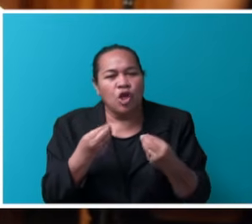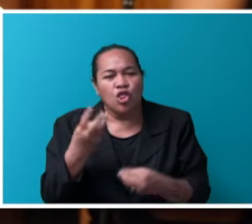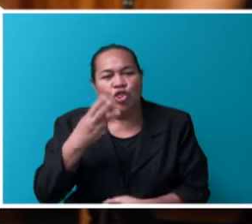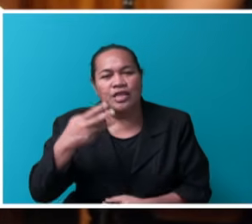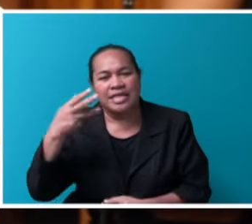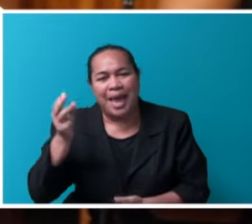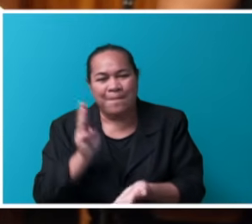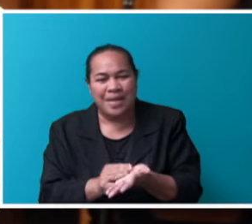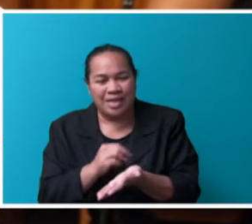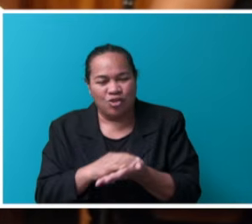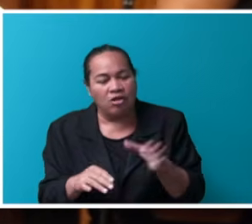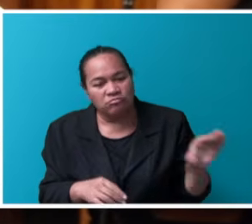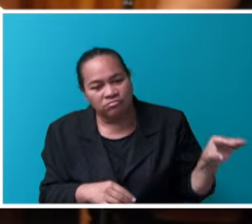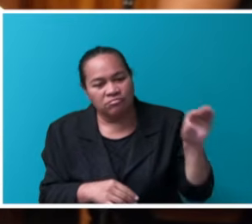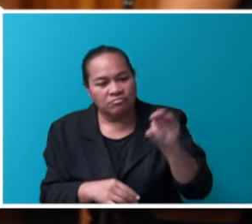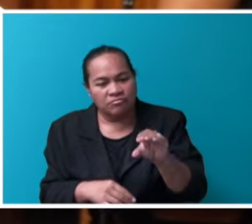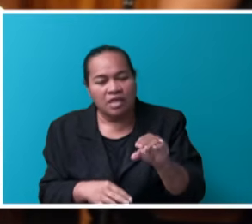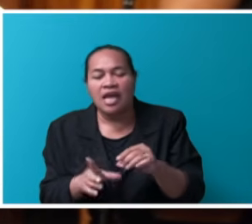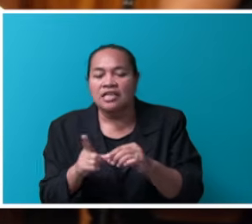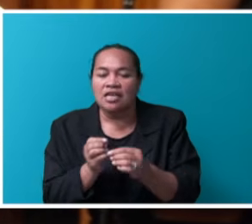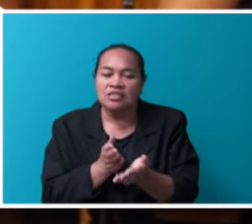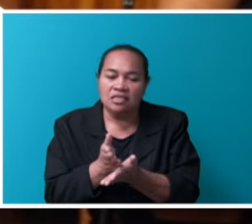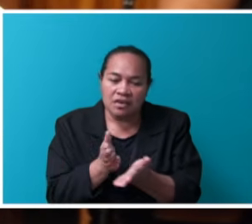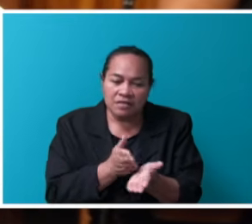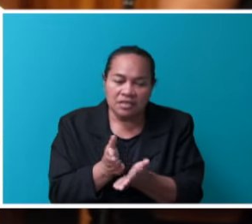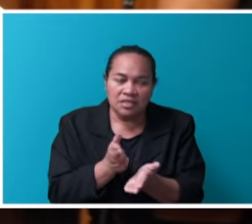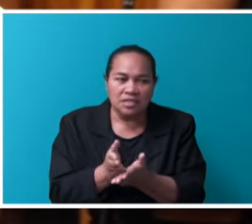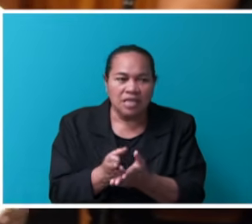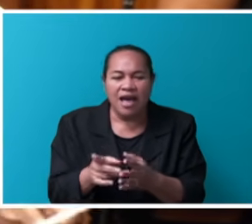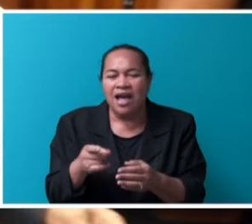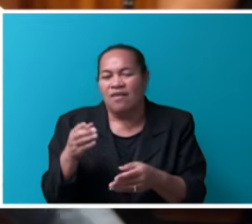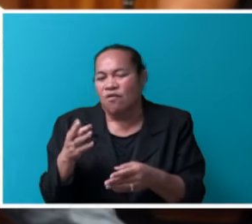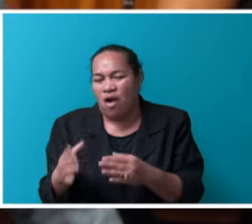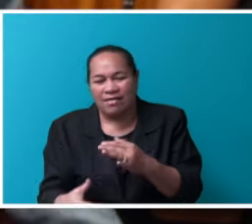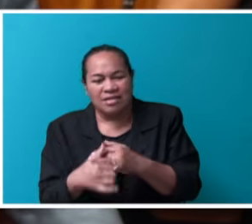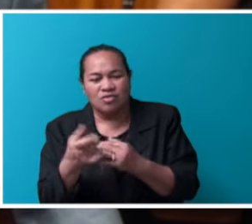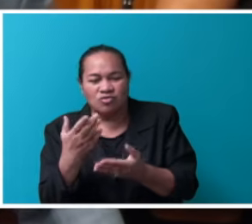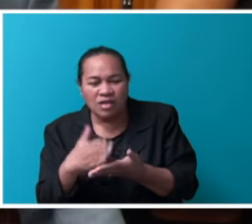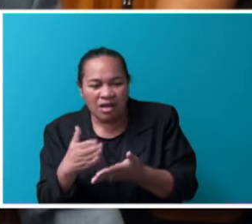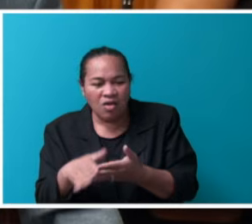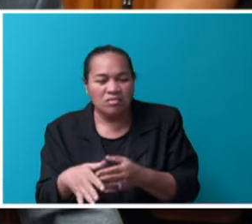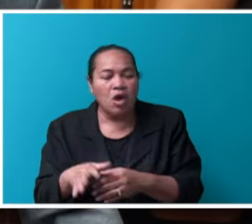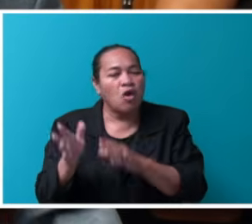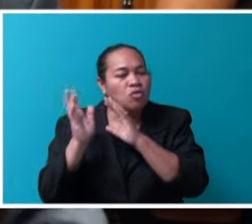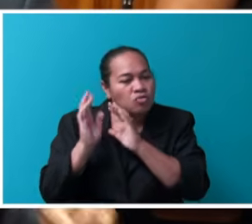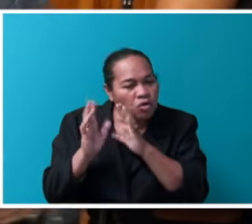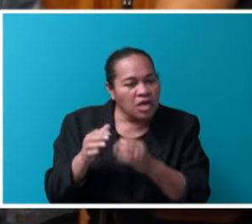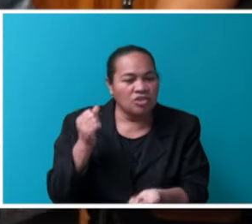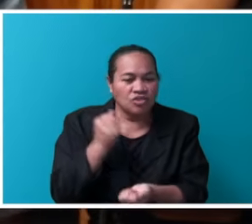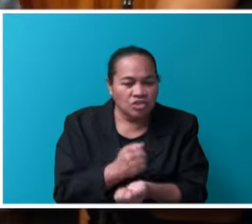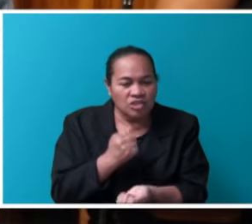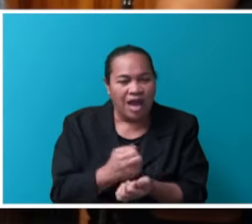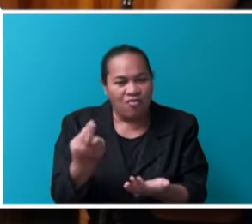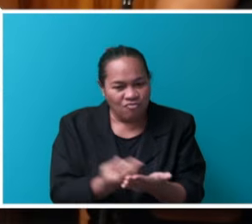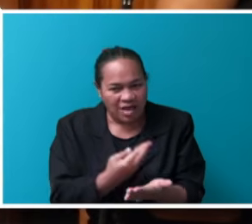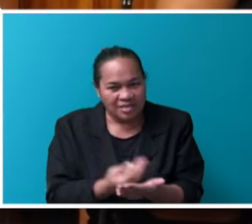research and extension services to boost production of yangona, dalo, rice, coconut, ginger and vegetables. This includes $1 million